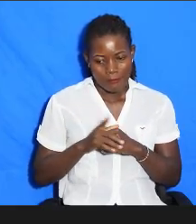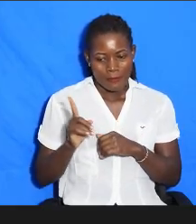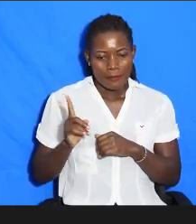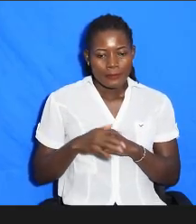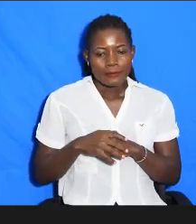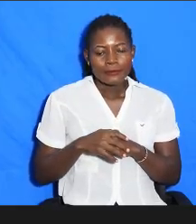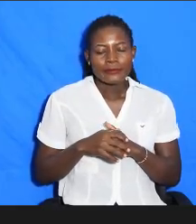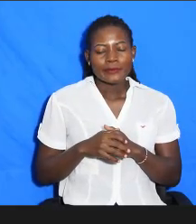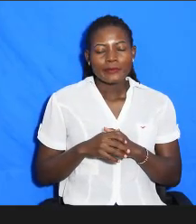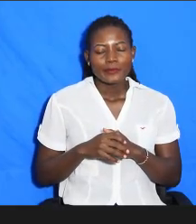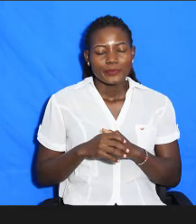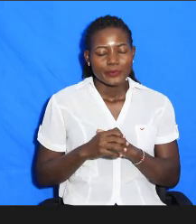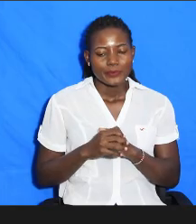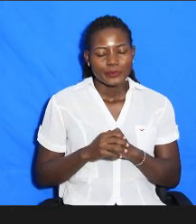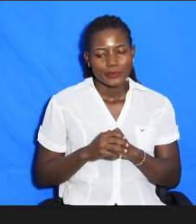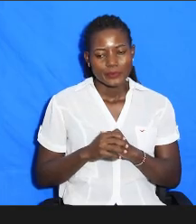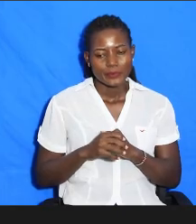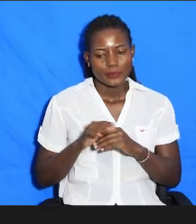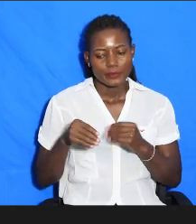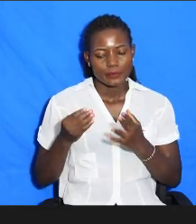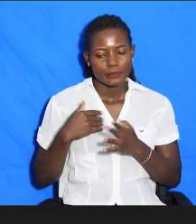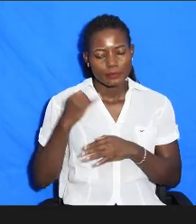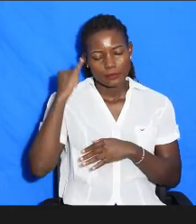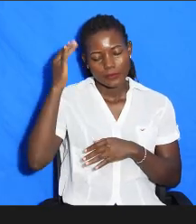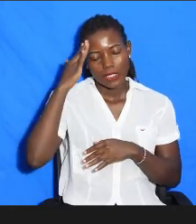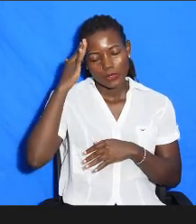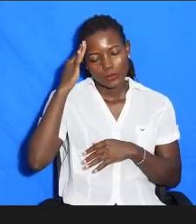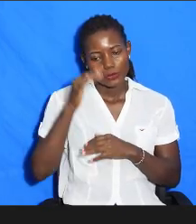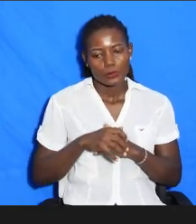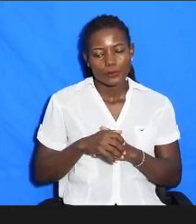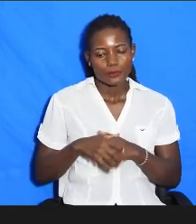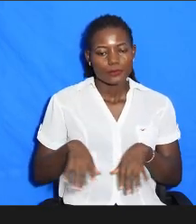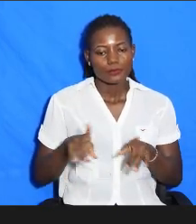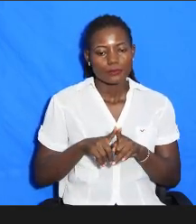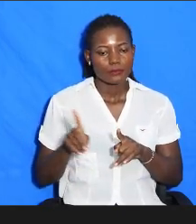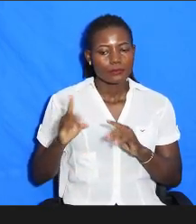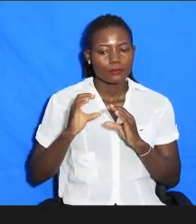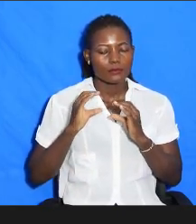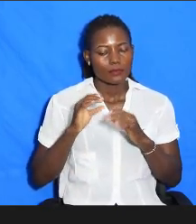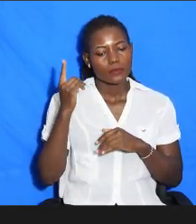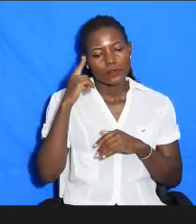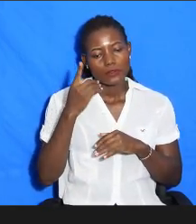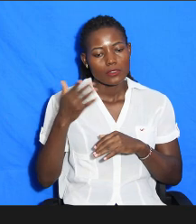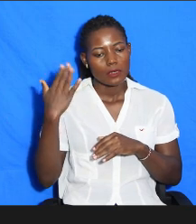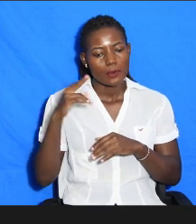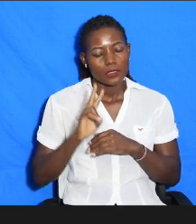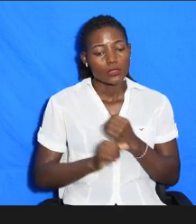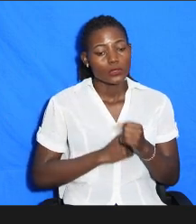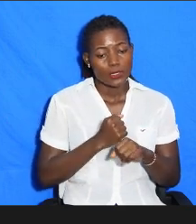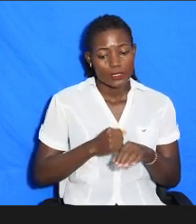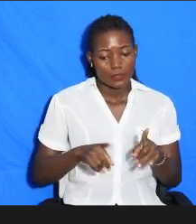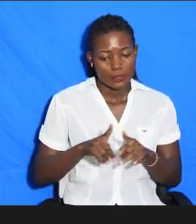edge in knowing that he knows what he's up against. And he at least he's been doing coaching for the past few years, and he has